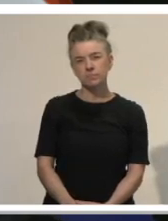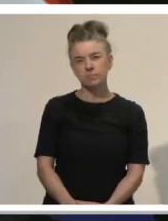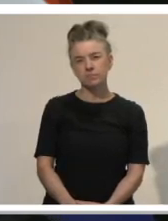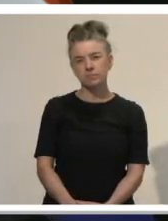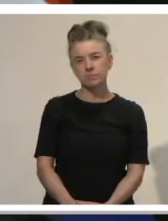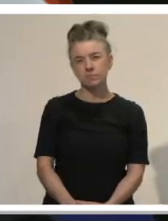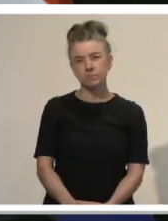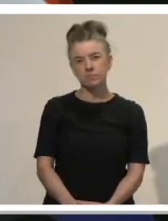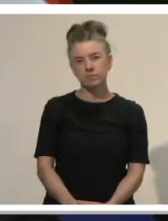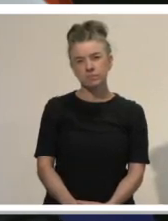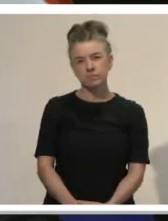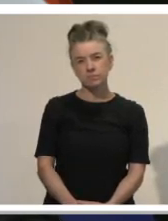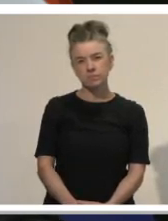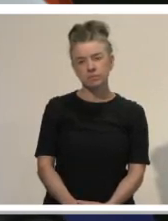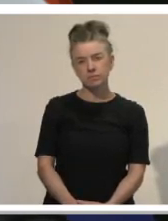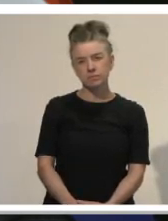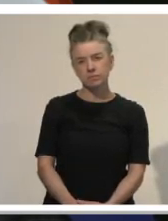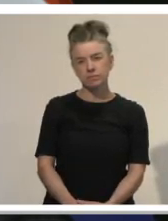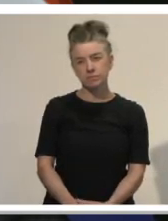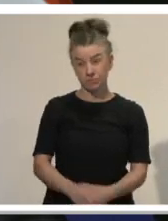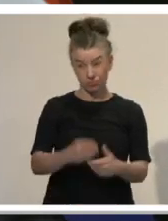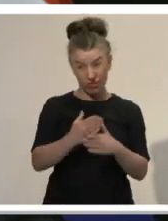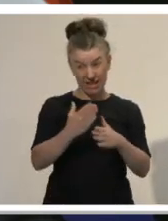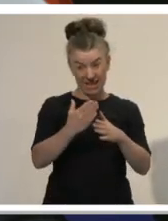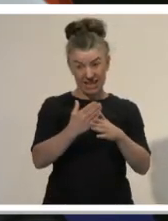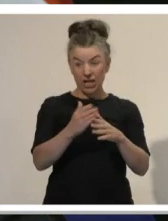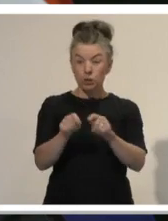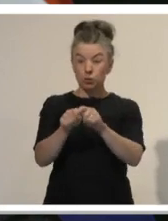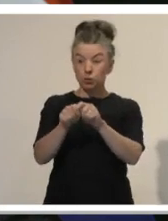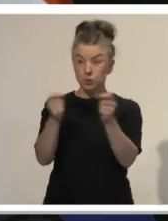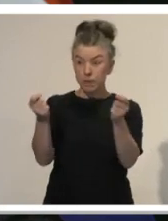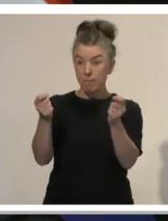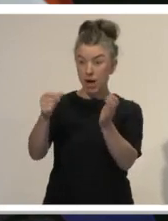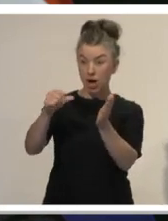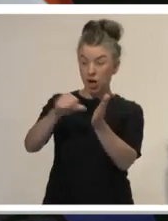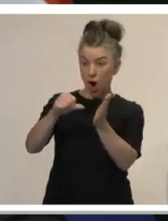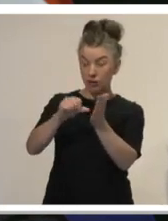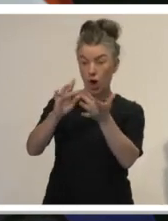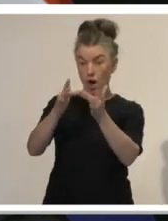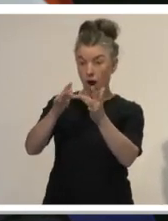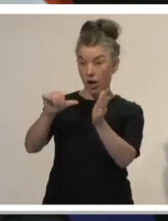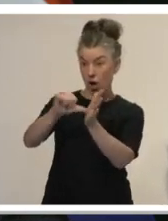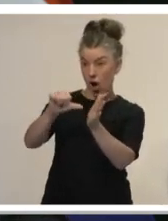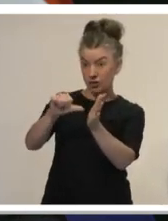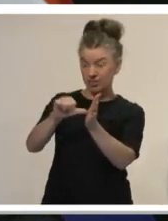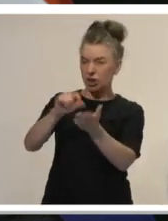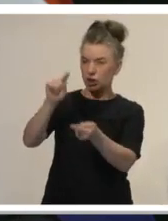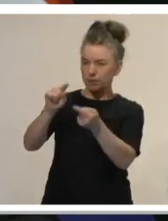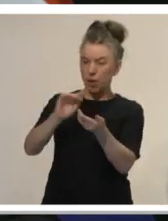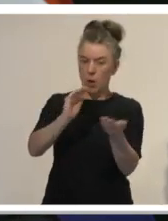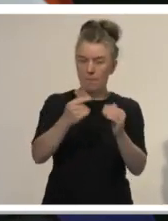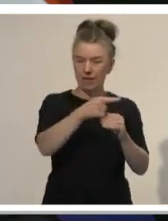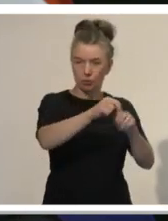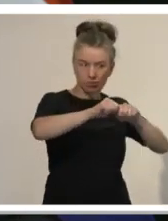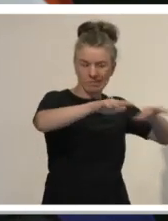overall envelope, Andrea, is transmission costs are high. There's also the conversation that I've had with all the chief executives today